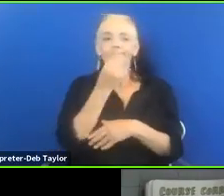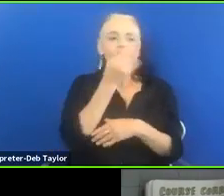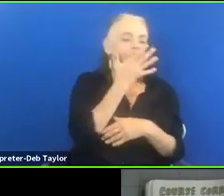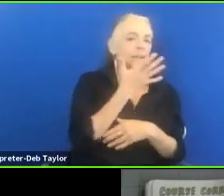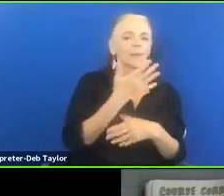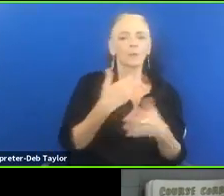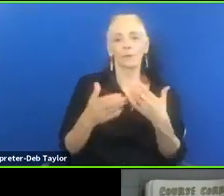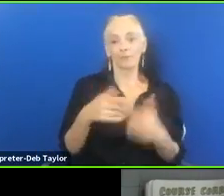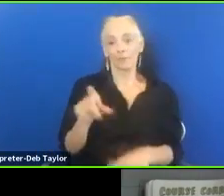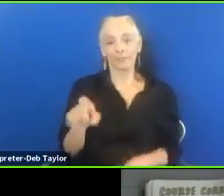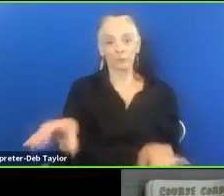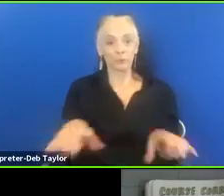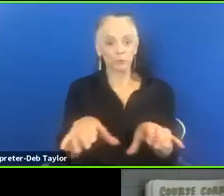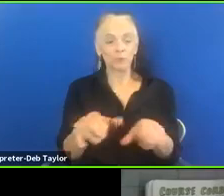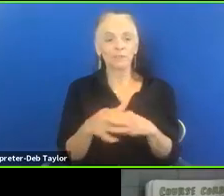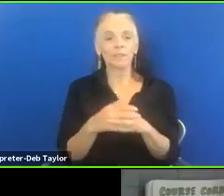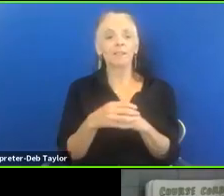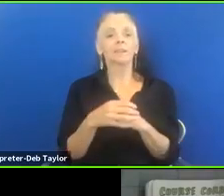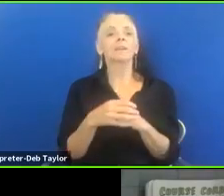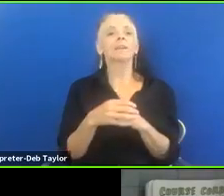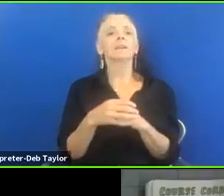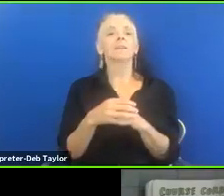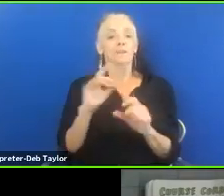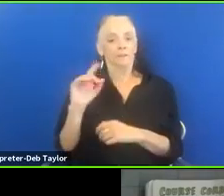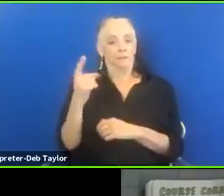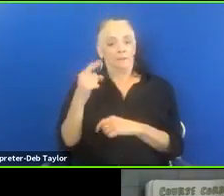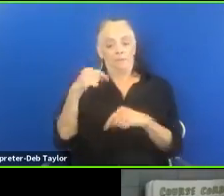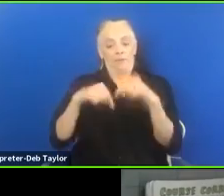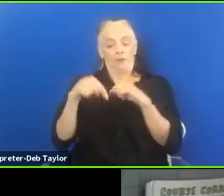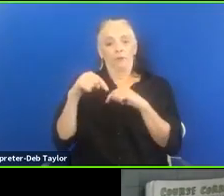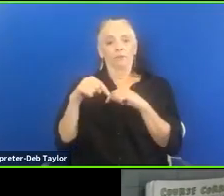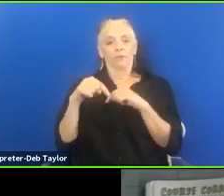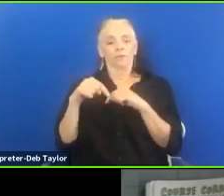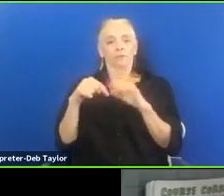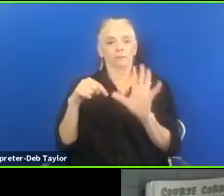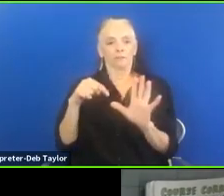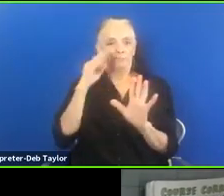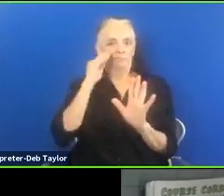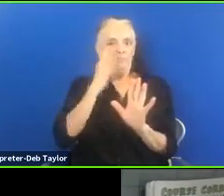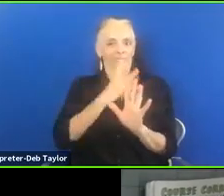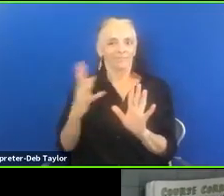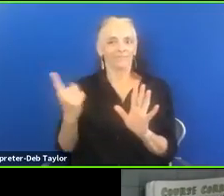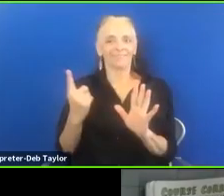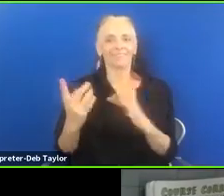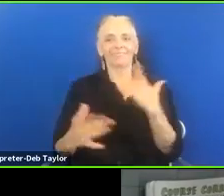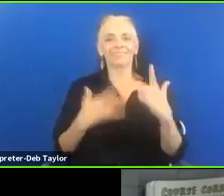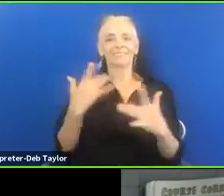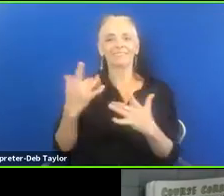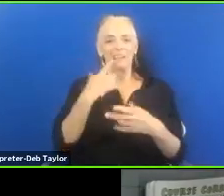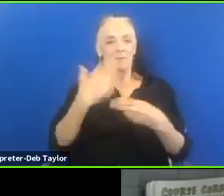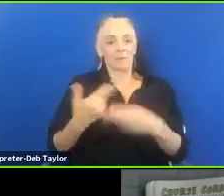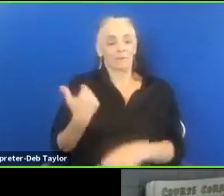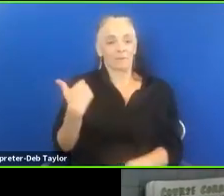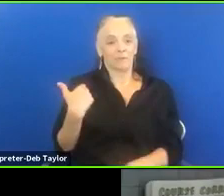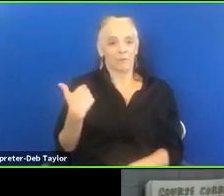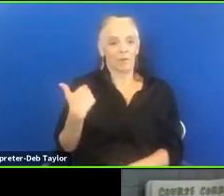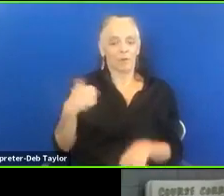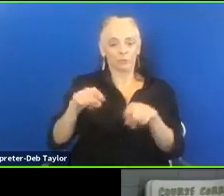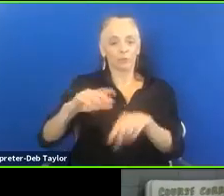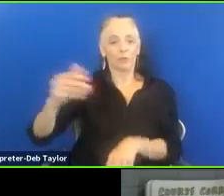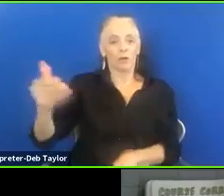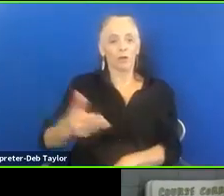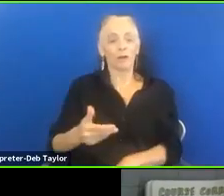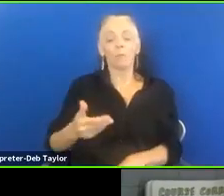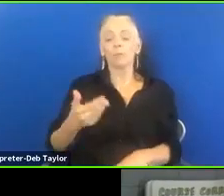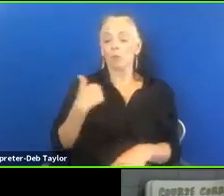do. But before we do that, I wanted to let you all know something really exciting, which was mentioned earlier in our welcome, that when we